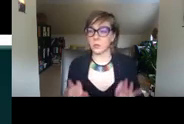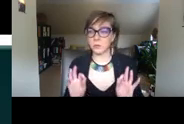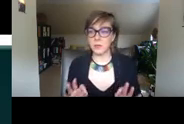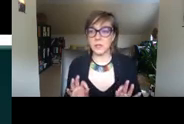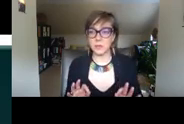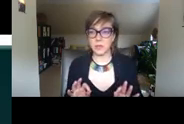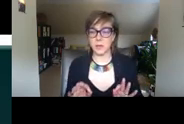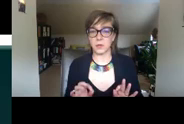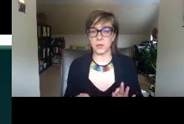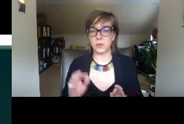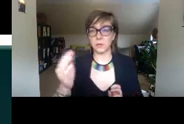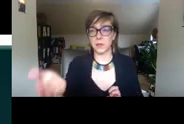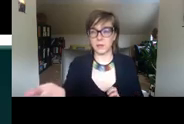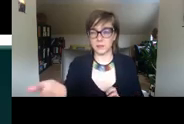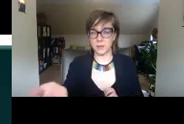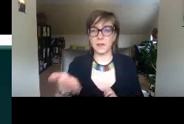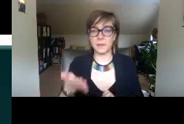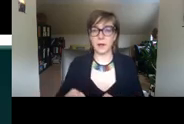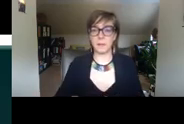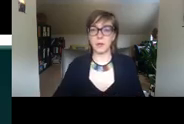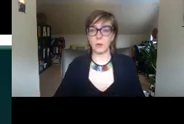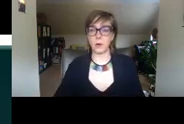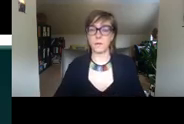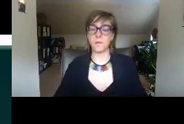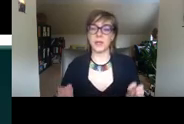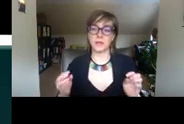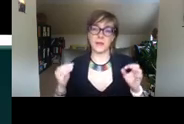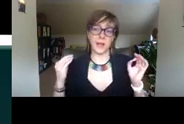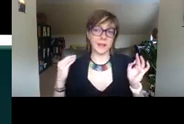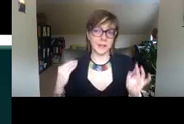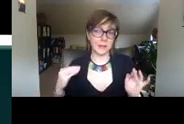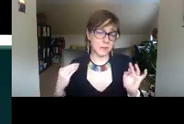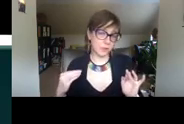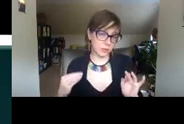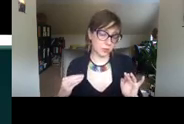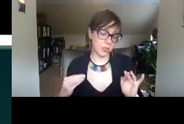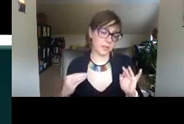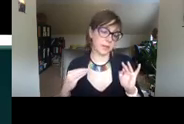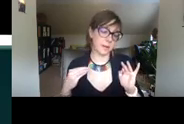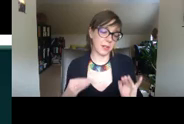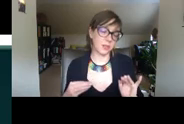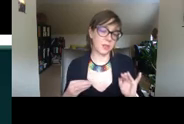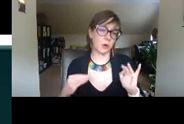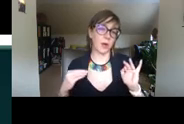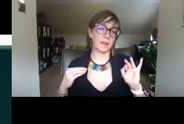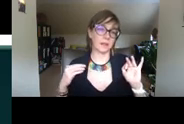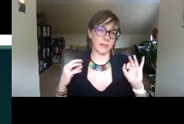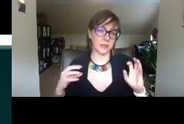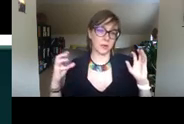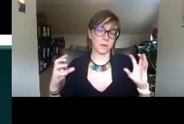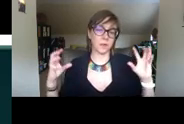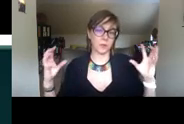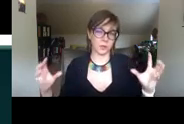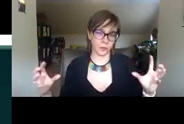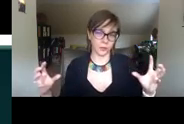research. And what's really interesting about their research, because it's funded by PCORI, is that the idea of this research is that patients are at the